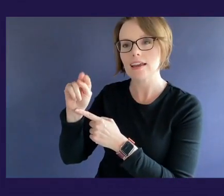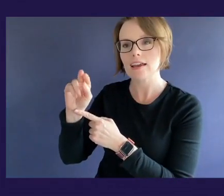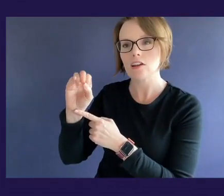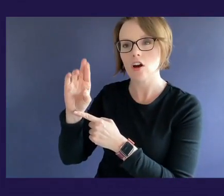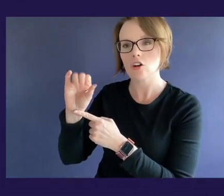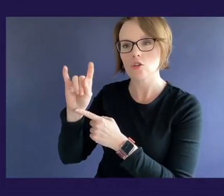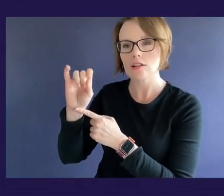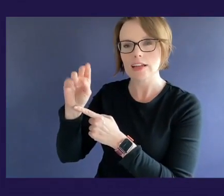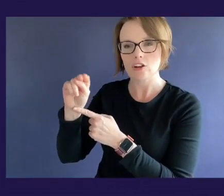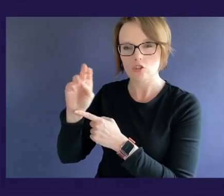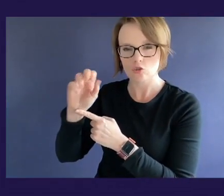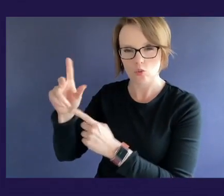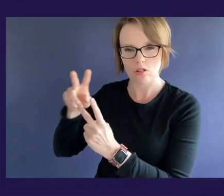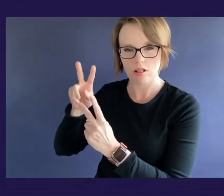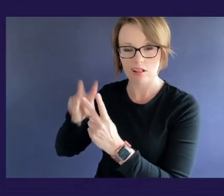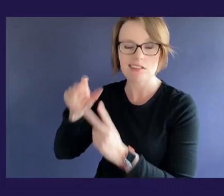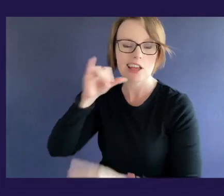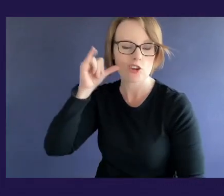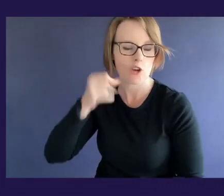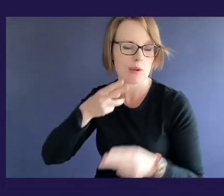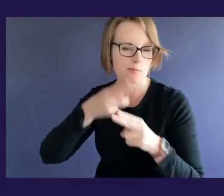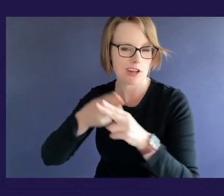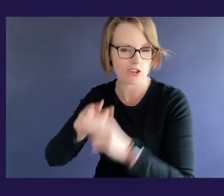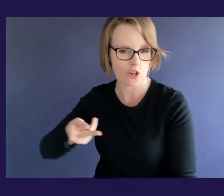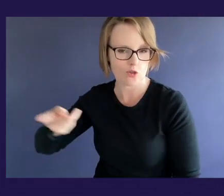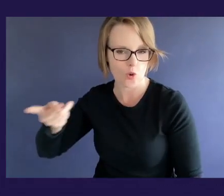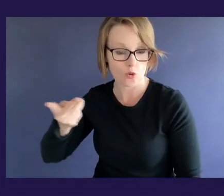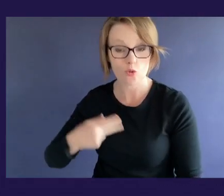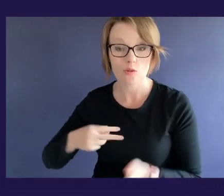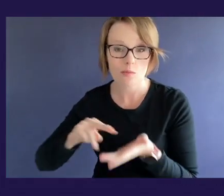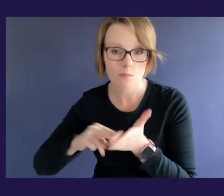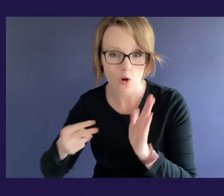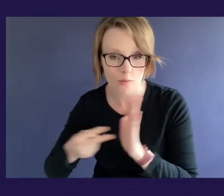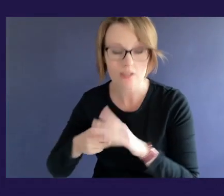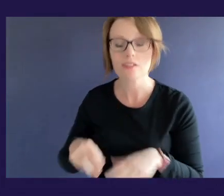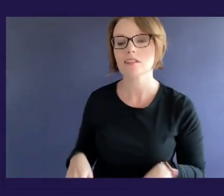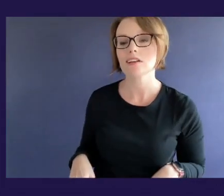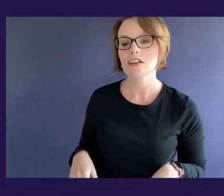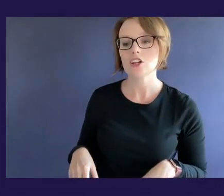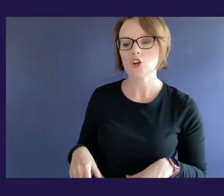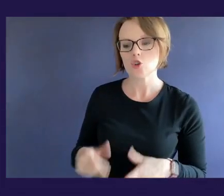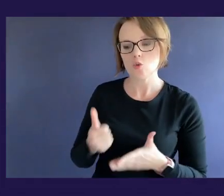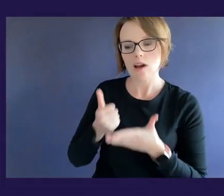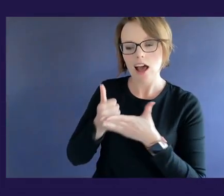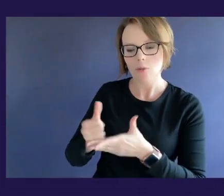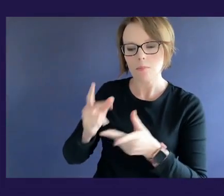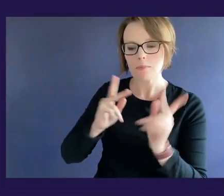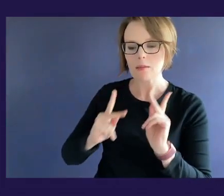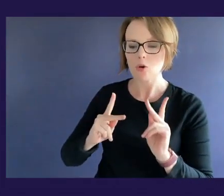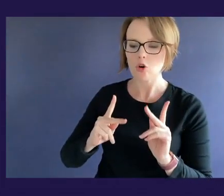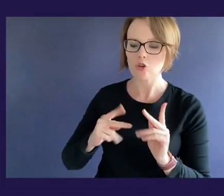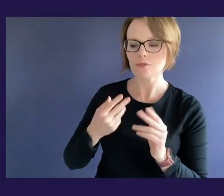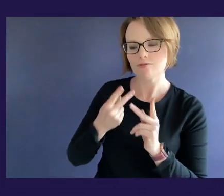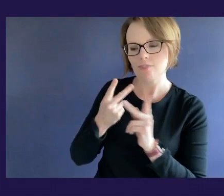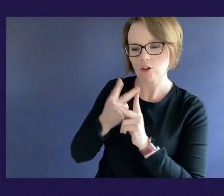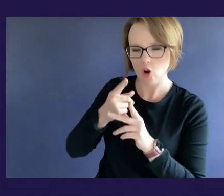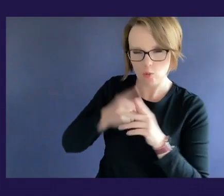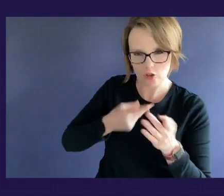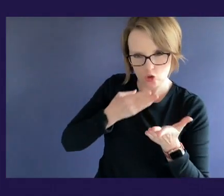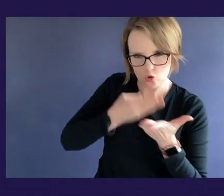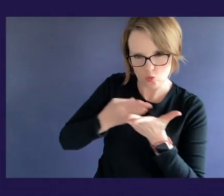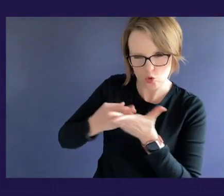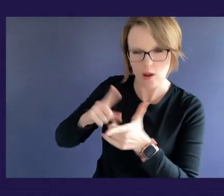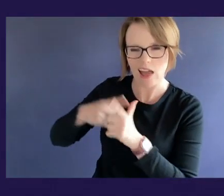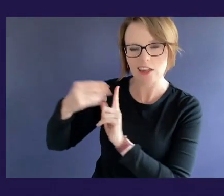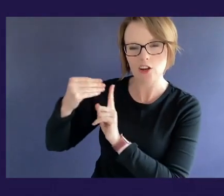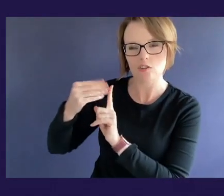in yesterday's meetings as well, but these are designed essentially to confer resistance to mis or disinformation.